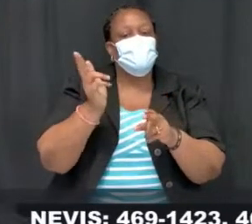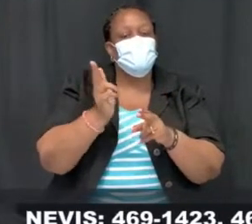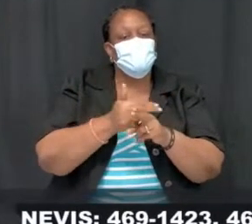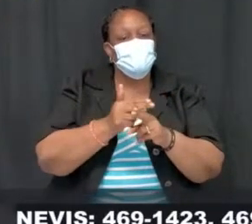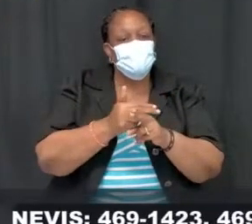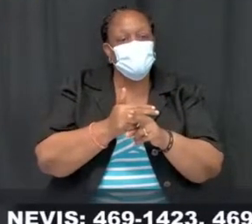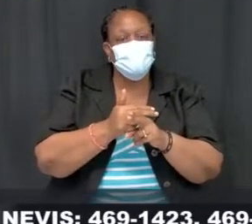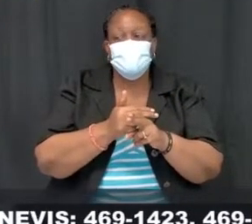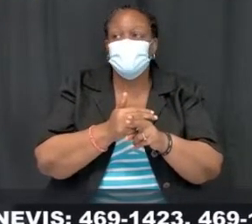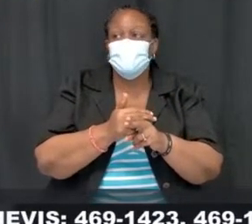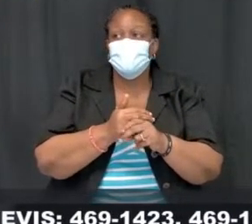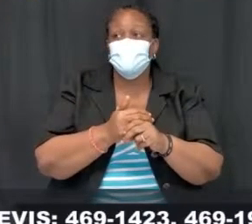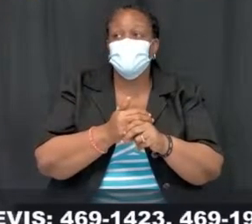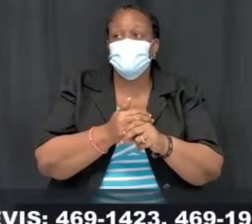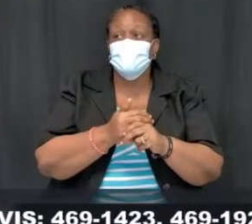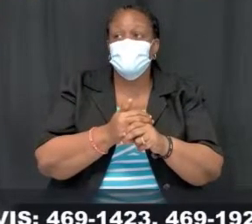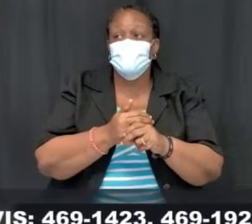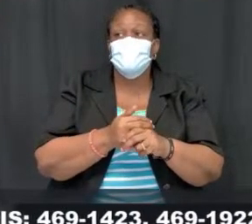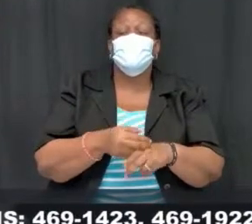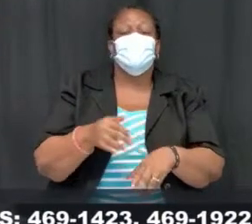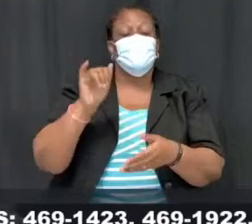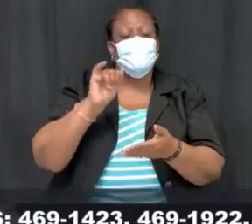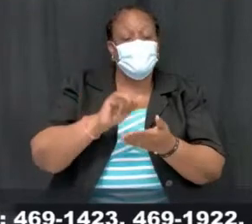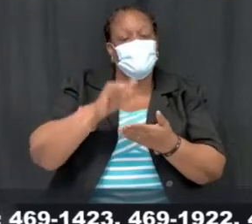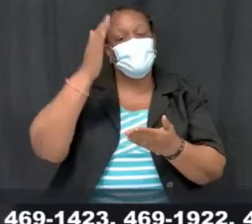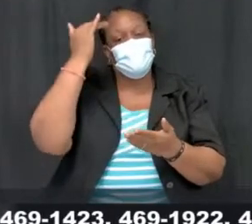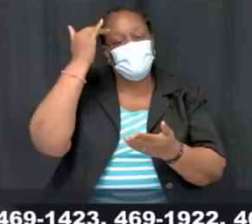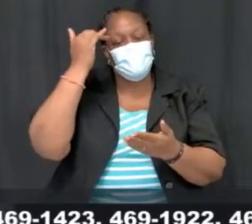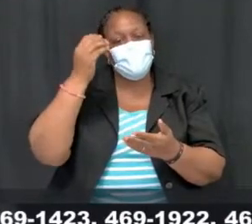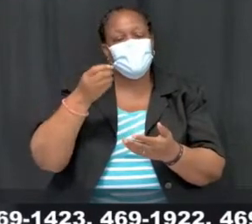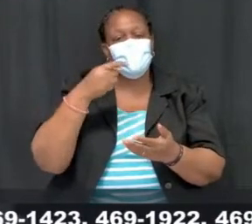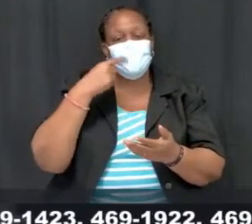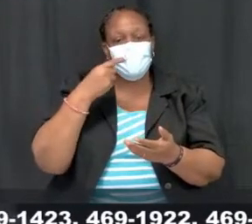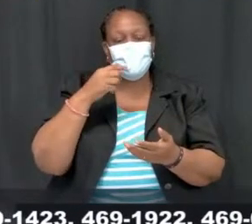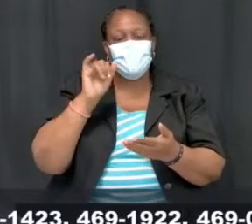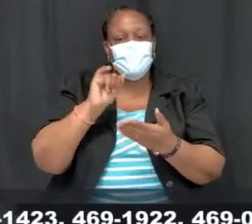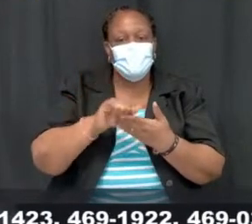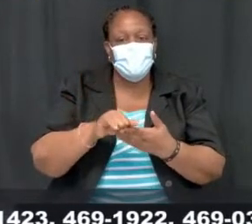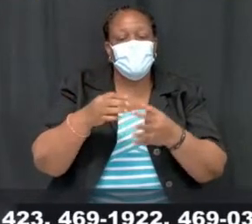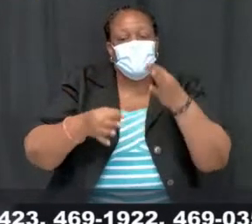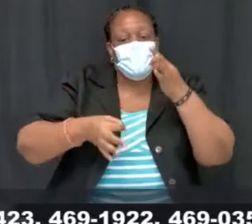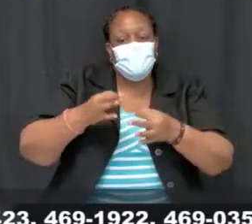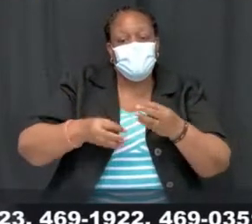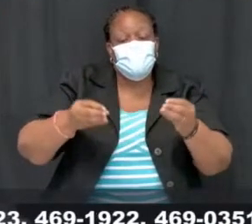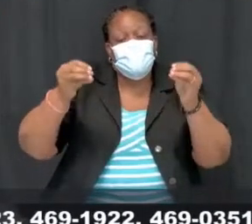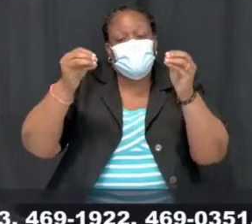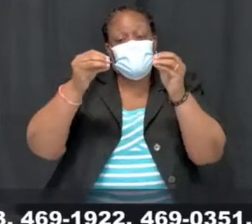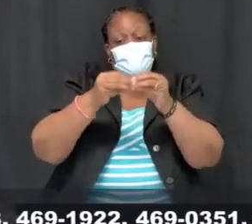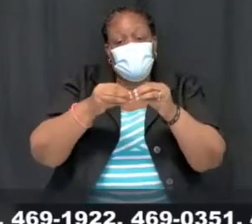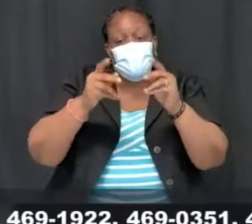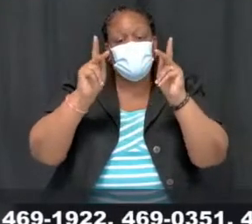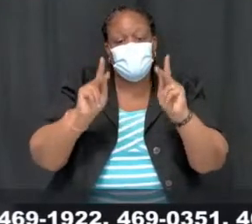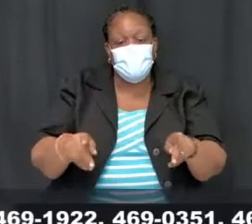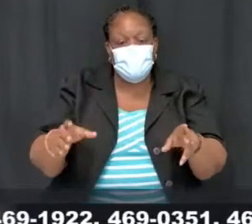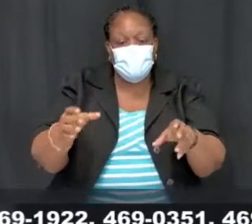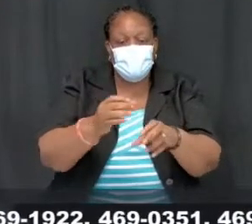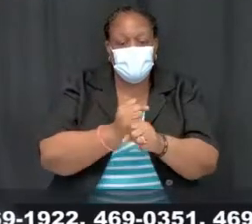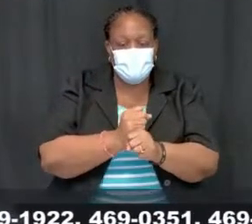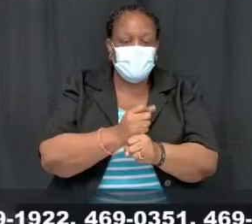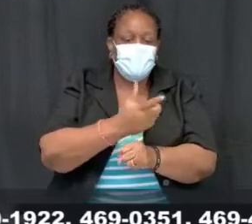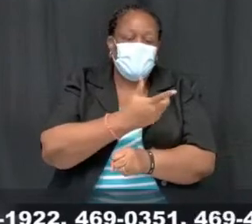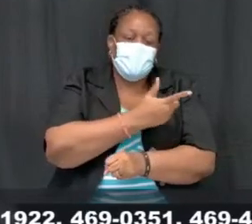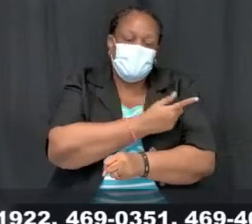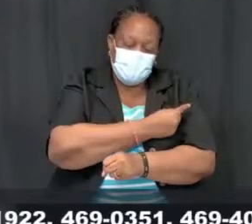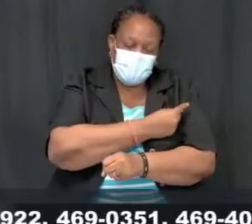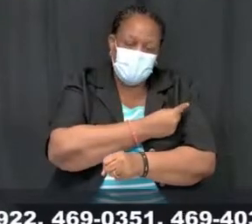speaking recently of having a significant proportion of the population vaccinated because the original threshold was set